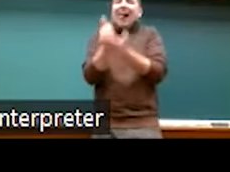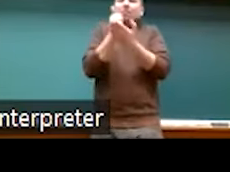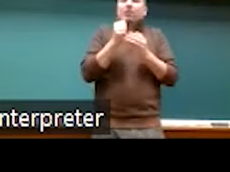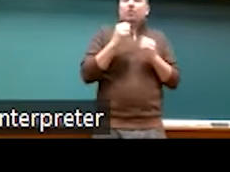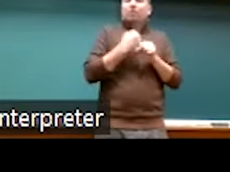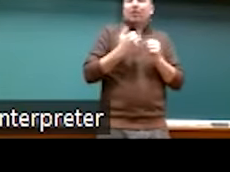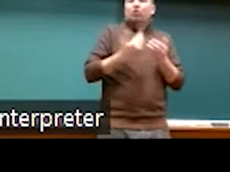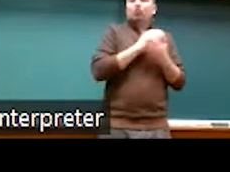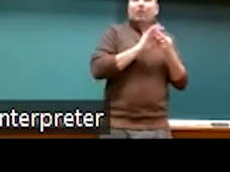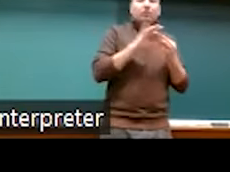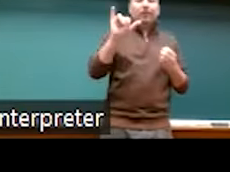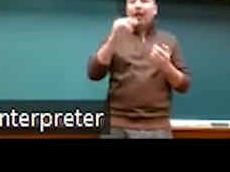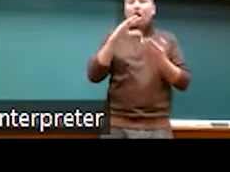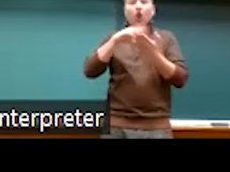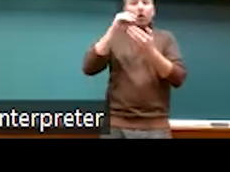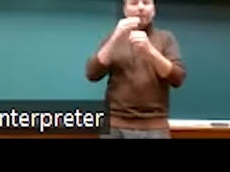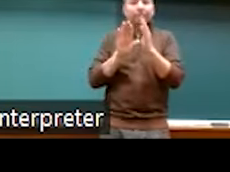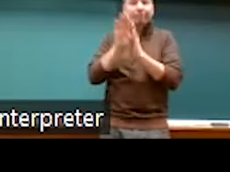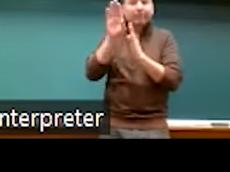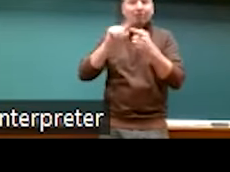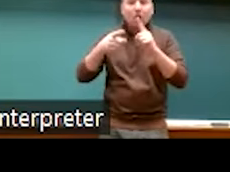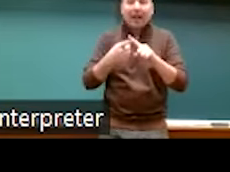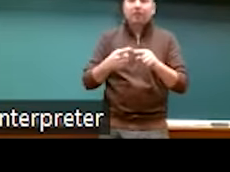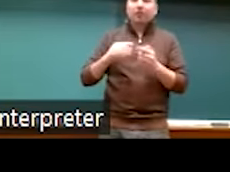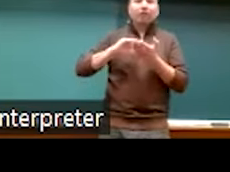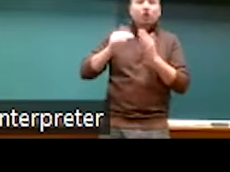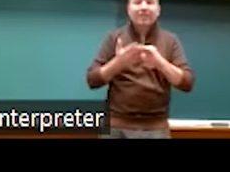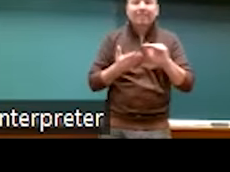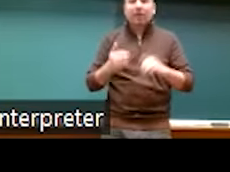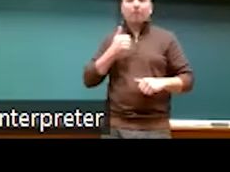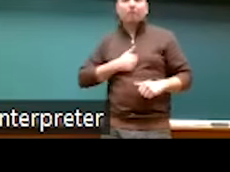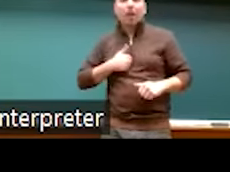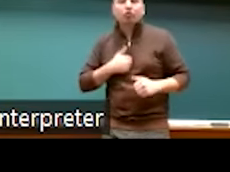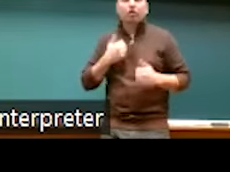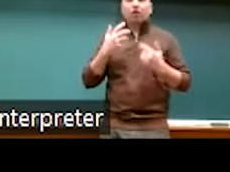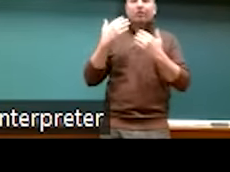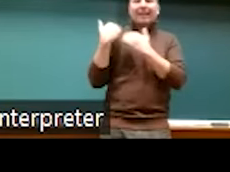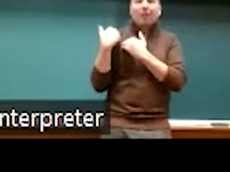how to apologize to learning how to forgive and things like that.